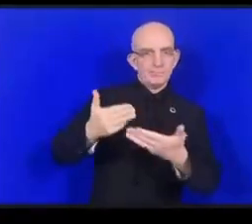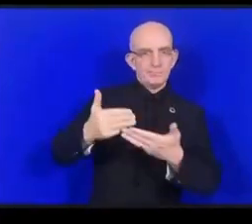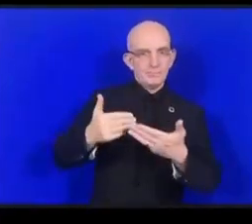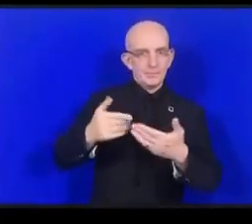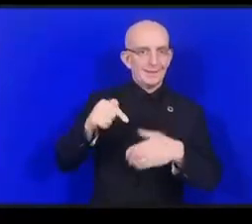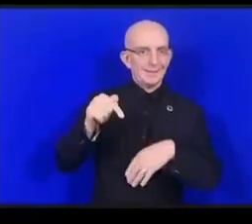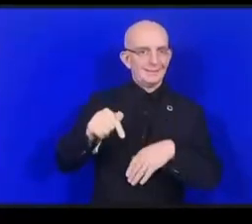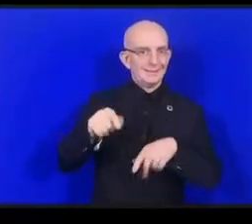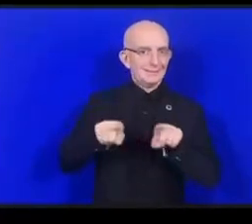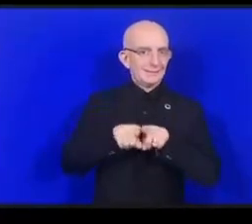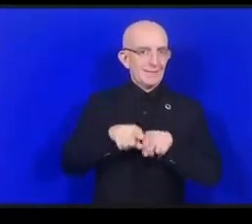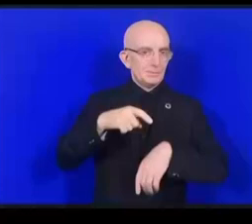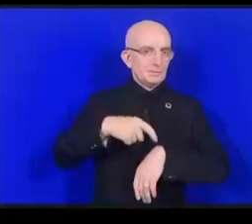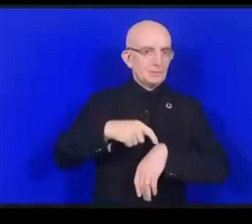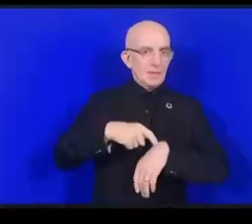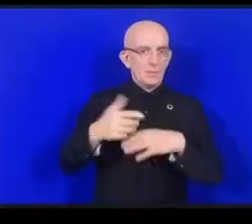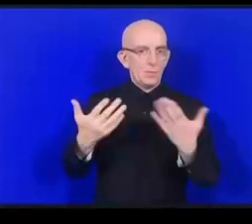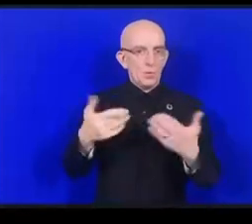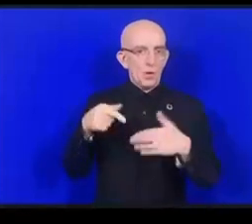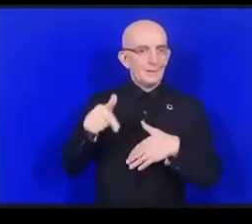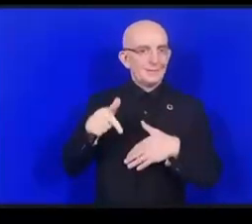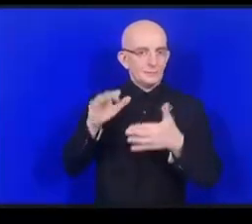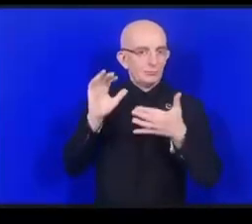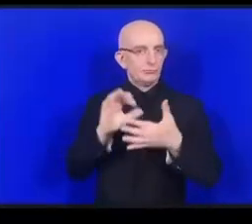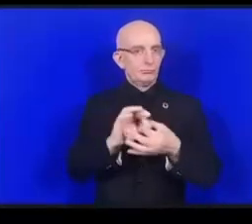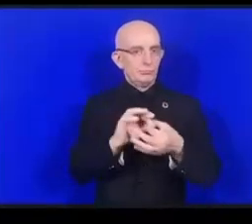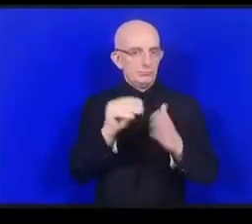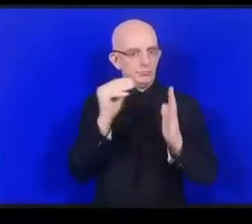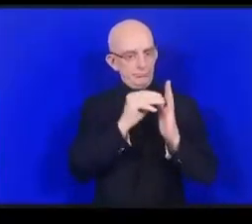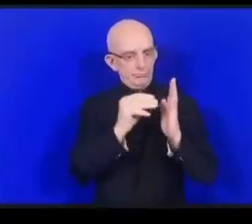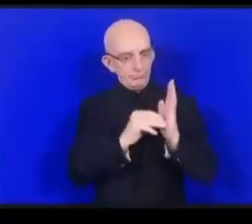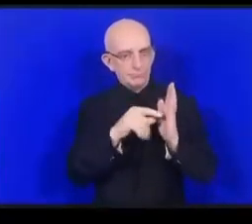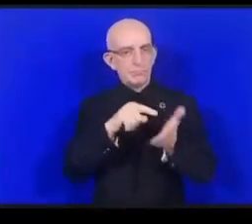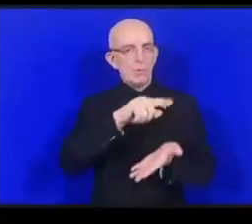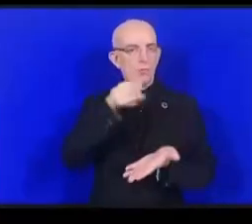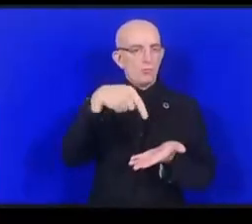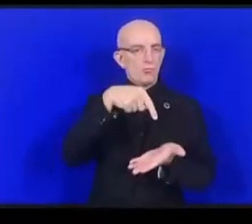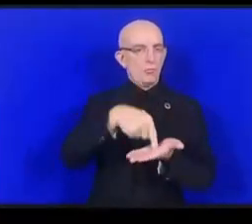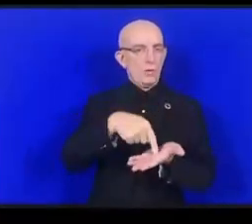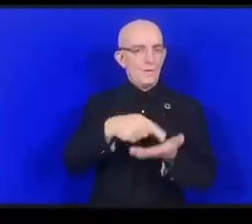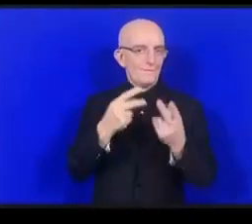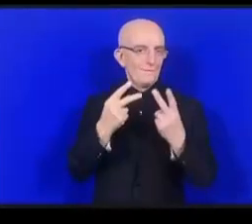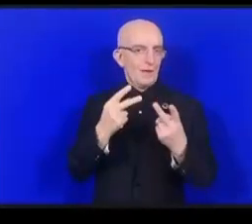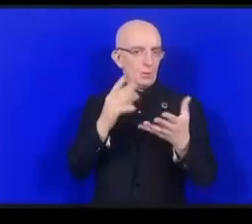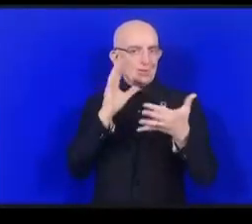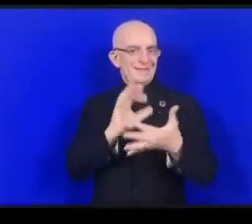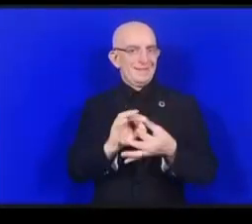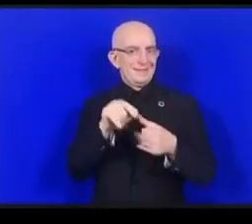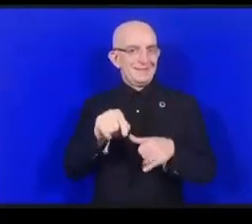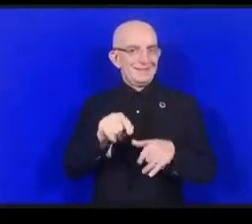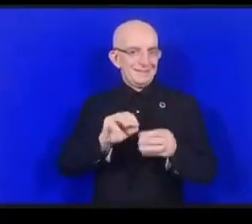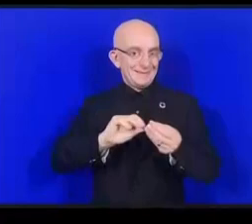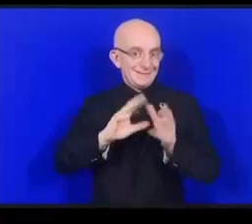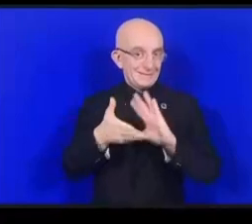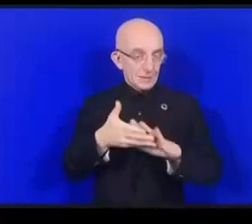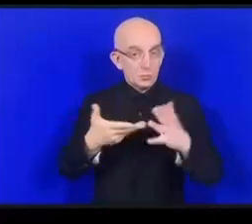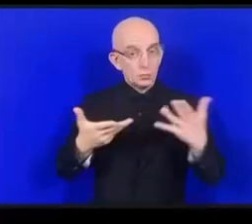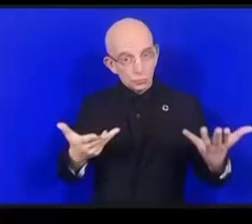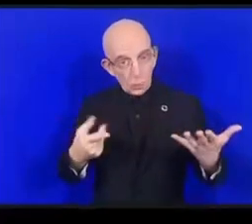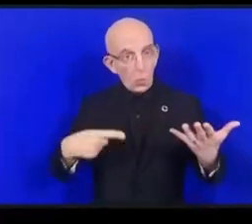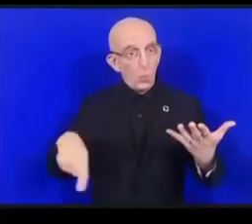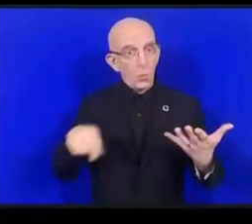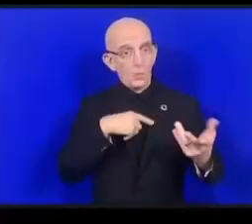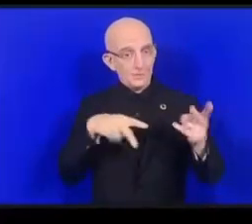that one would need to have if an Internet of Things or things existing on our internet were